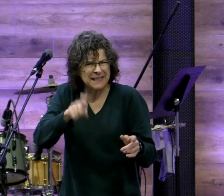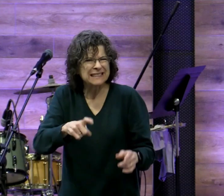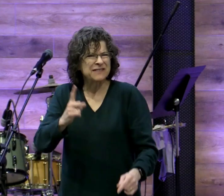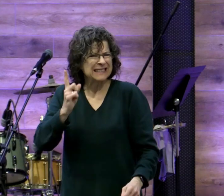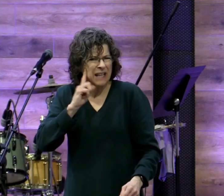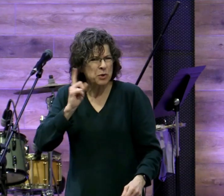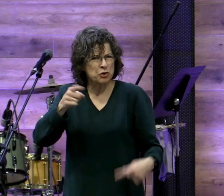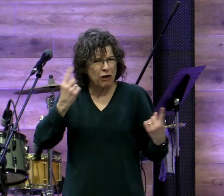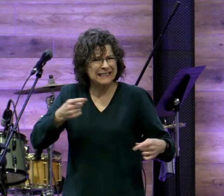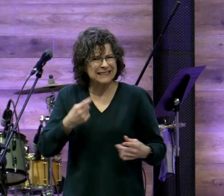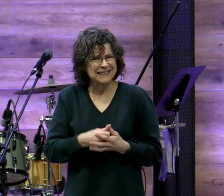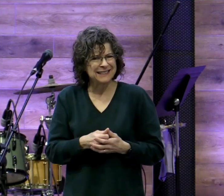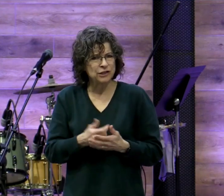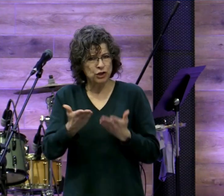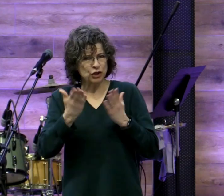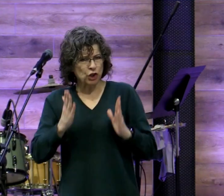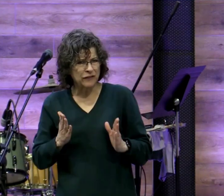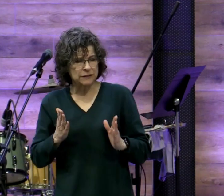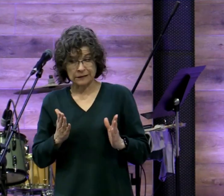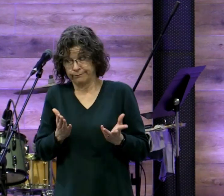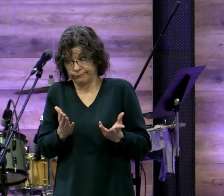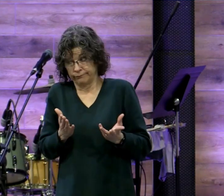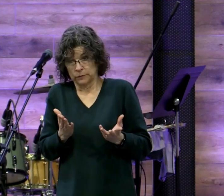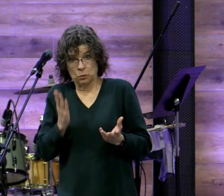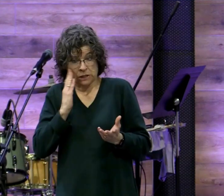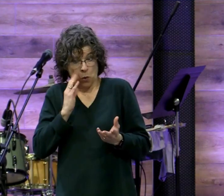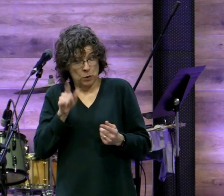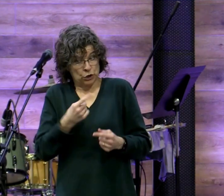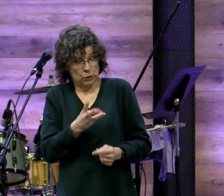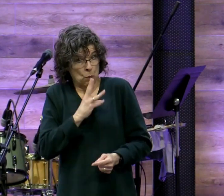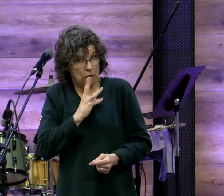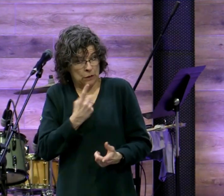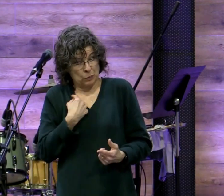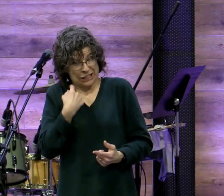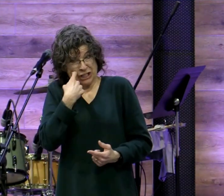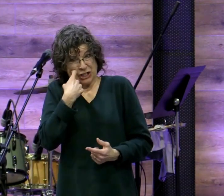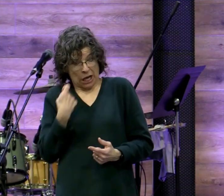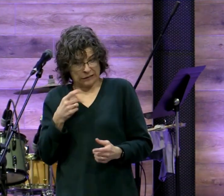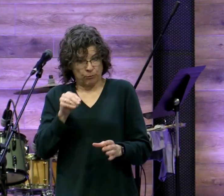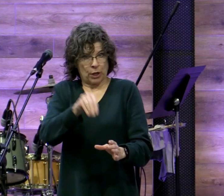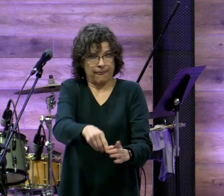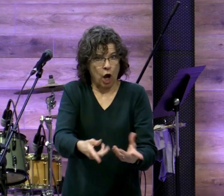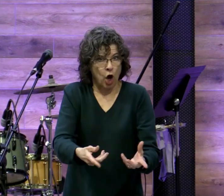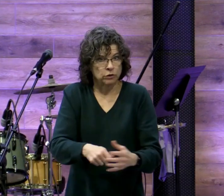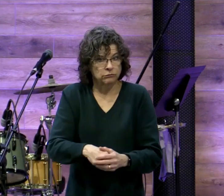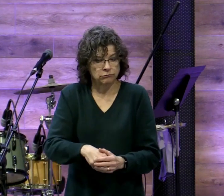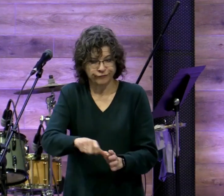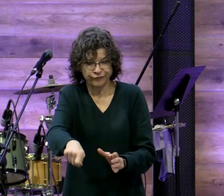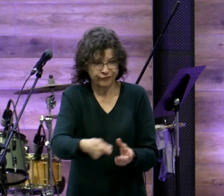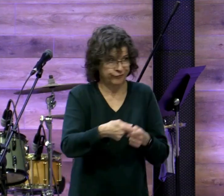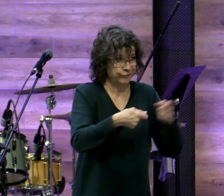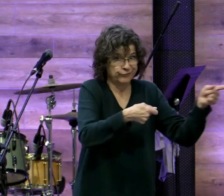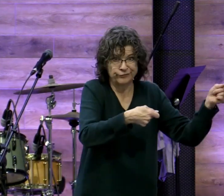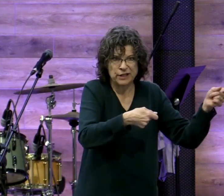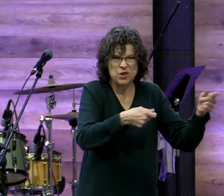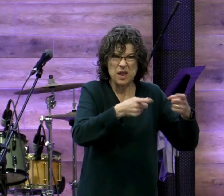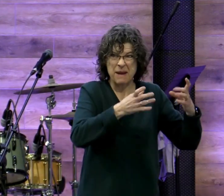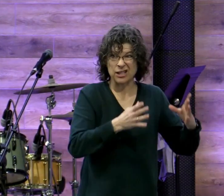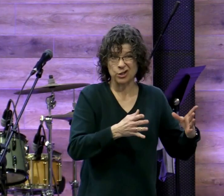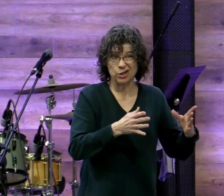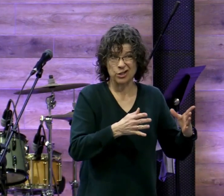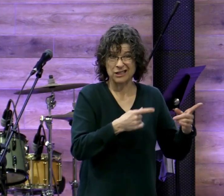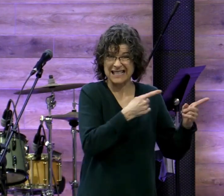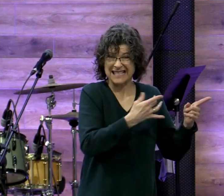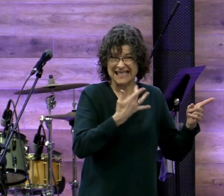was? And how symbolic that was? 6 stone water jars that were there for